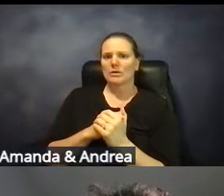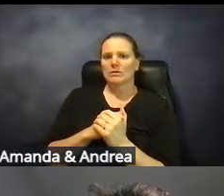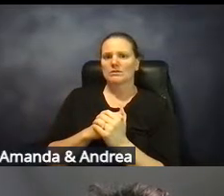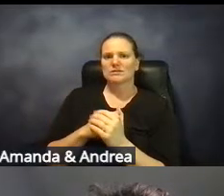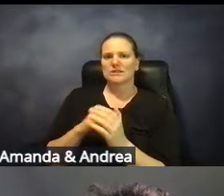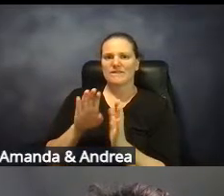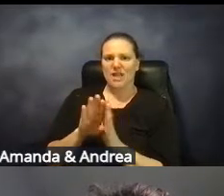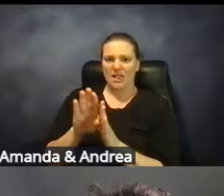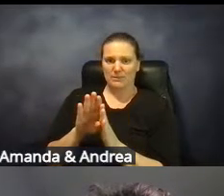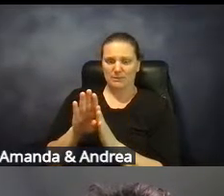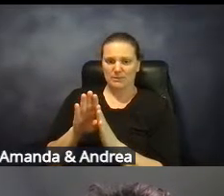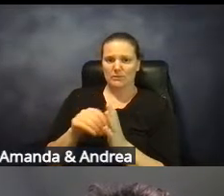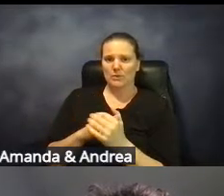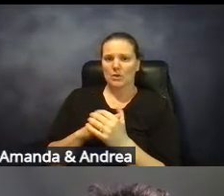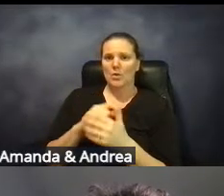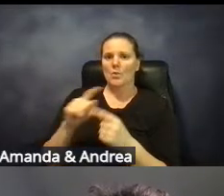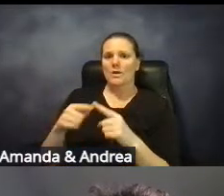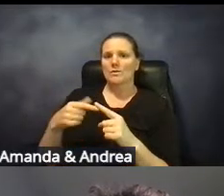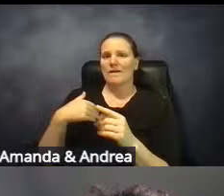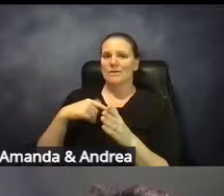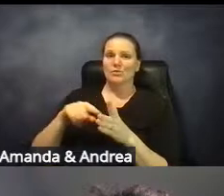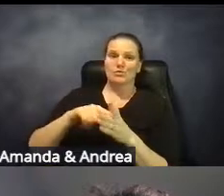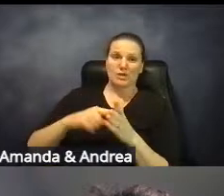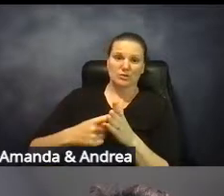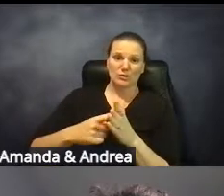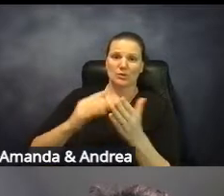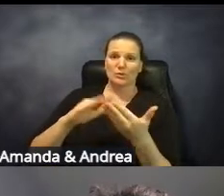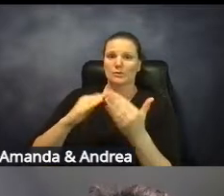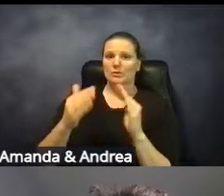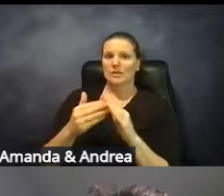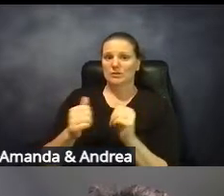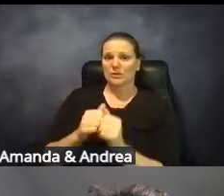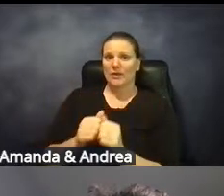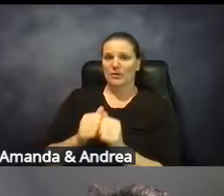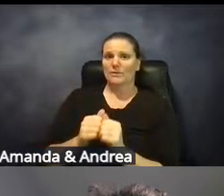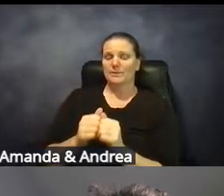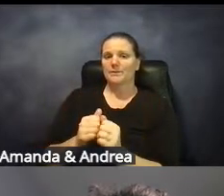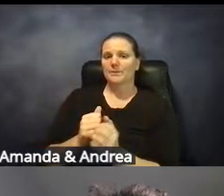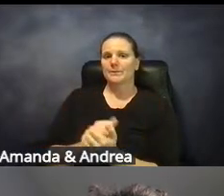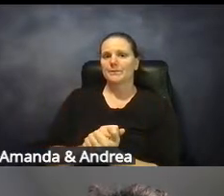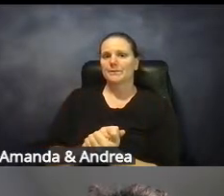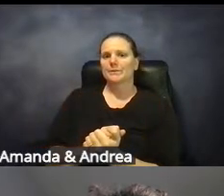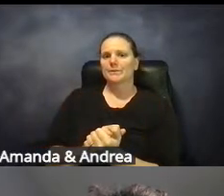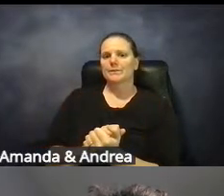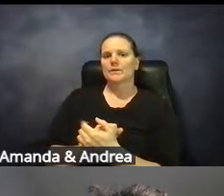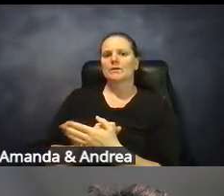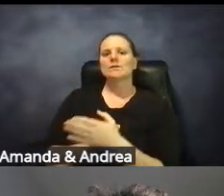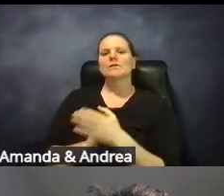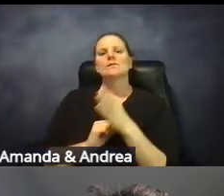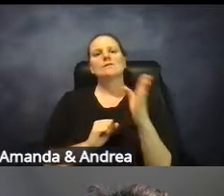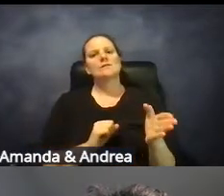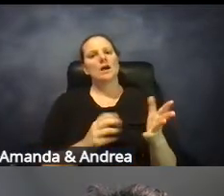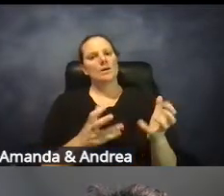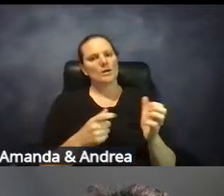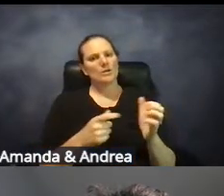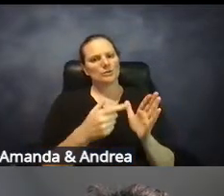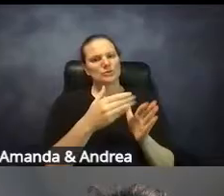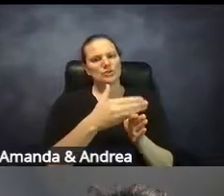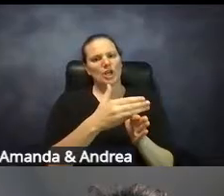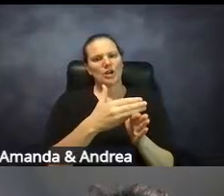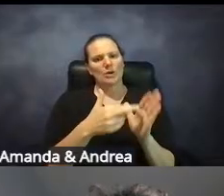developed as when we had the original committee together. Mm-hmm. Okay. Yeah, and I'd like to share that our representative,